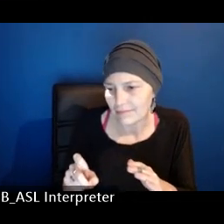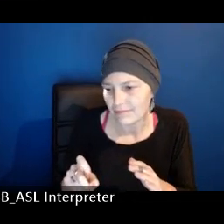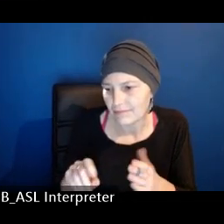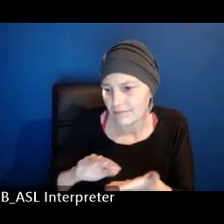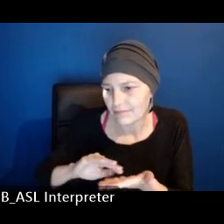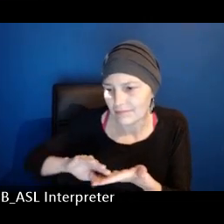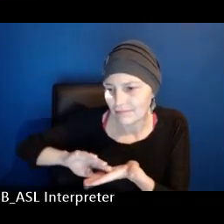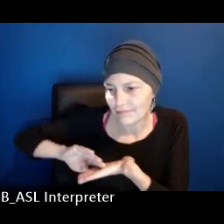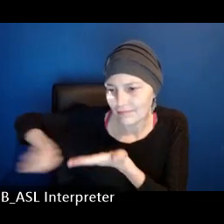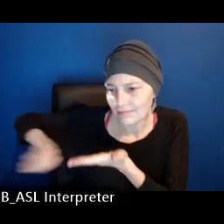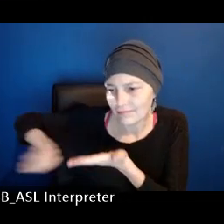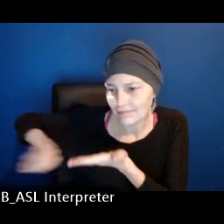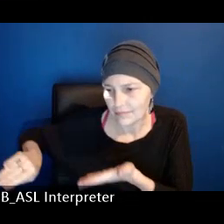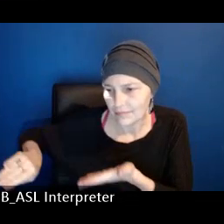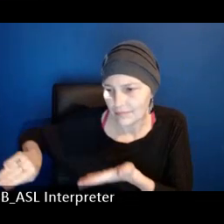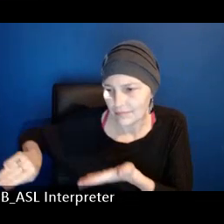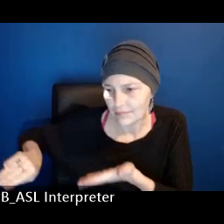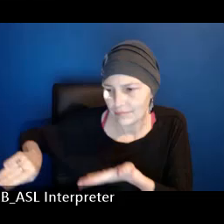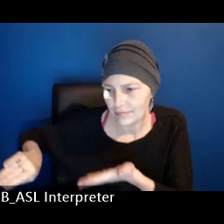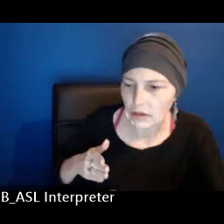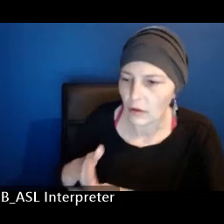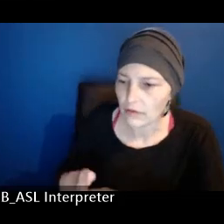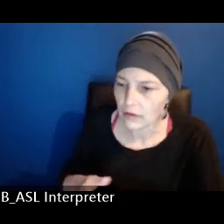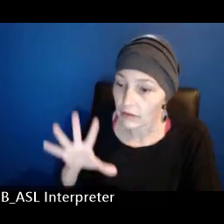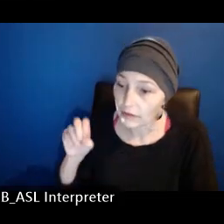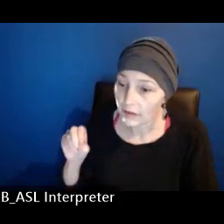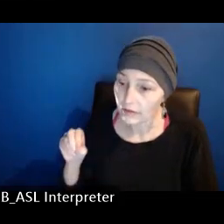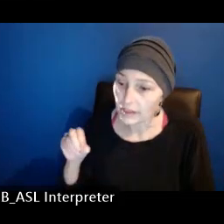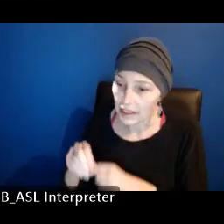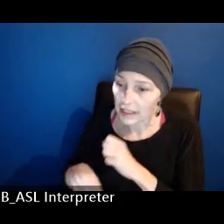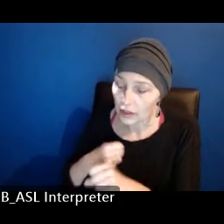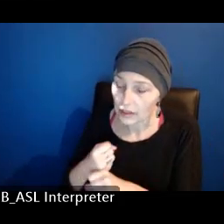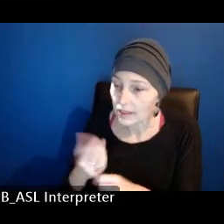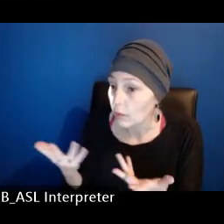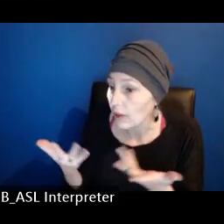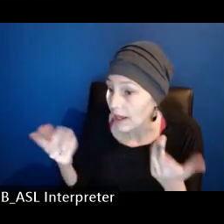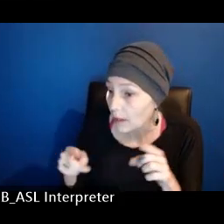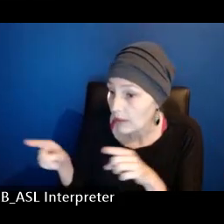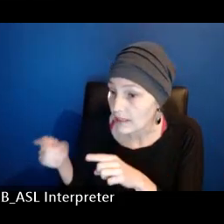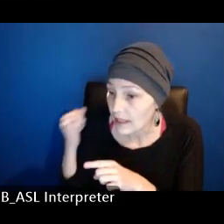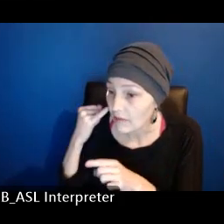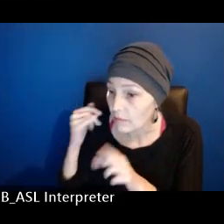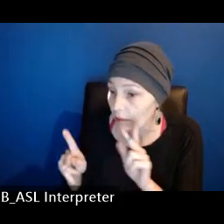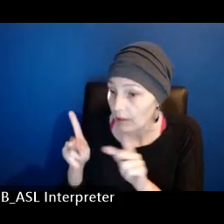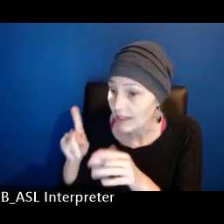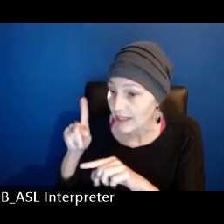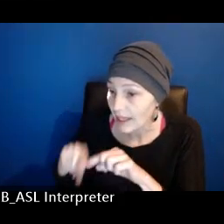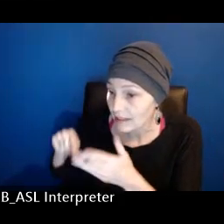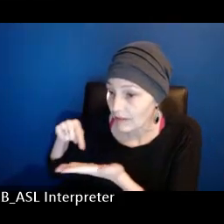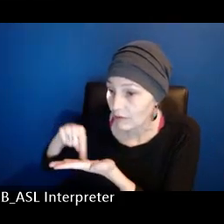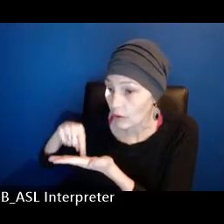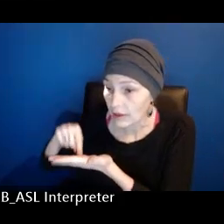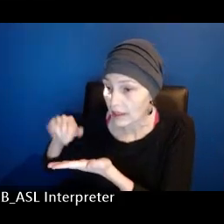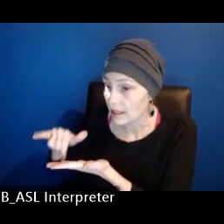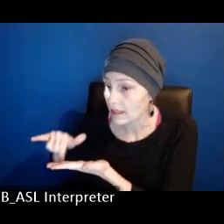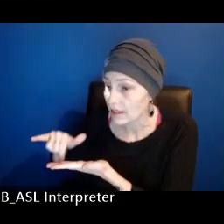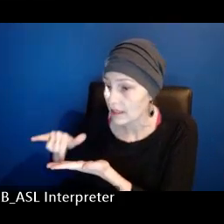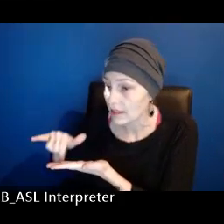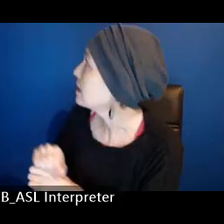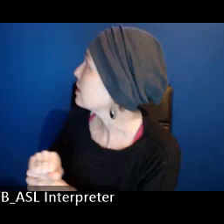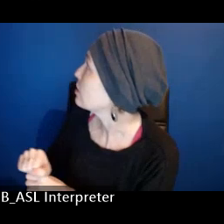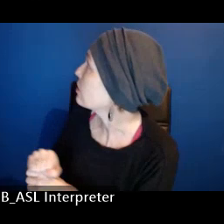and I'd like to know what happens to people who can't afford it, who literally can't afford it. Are they just going to